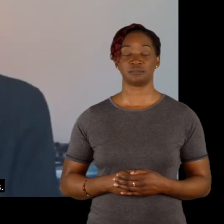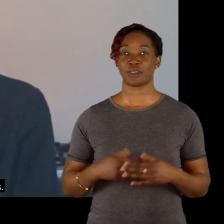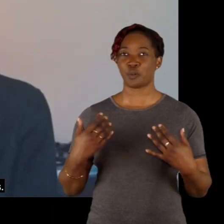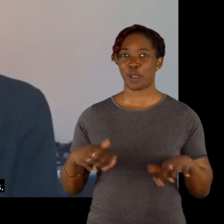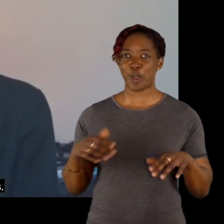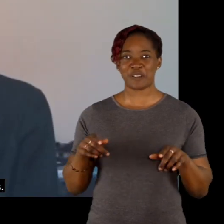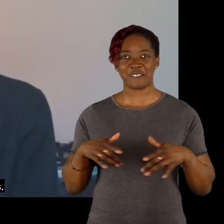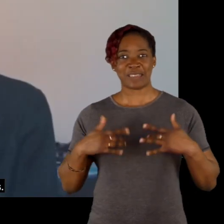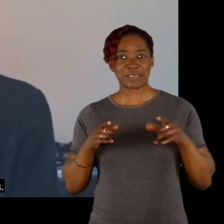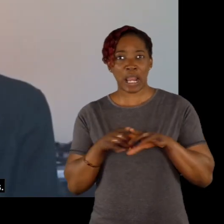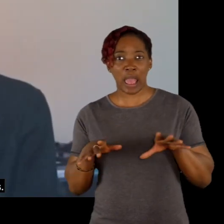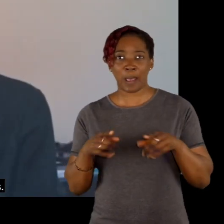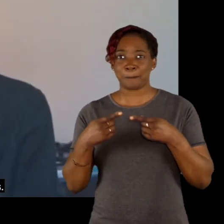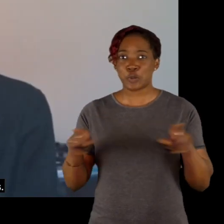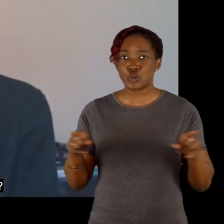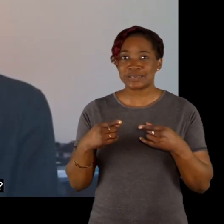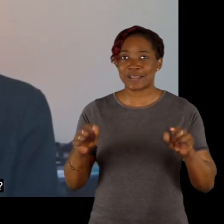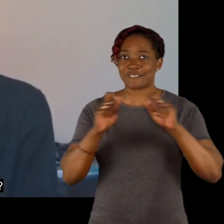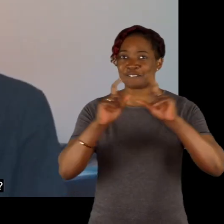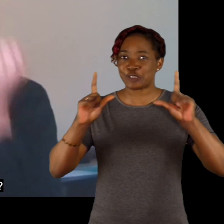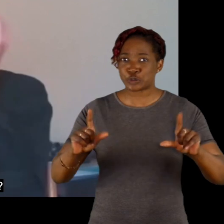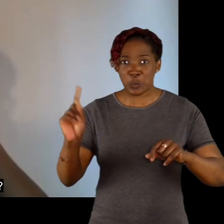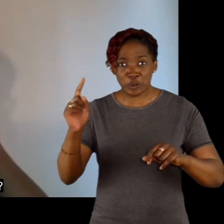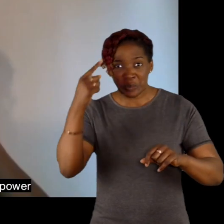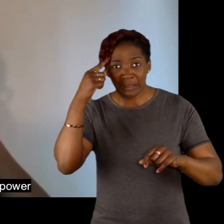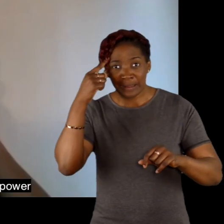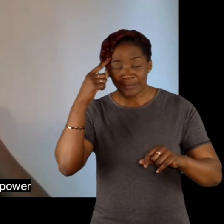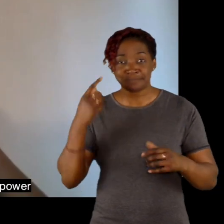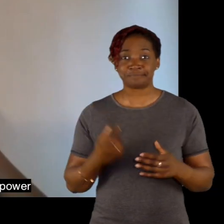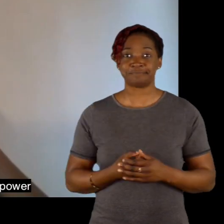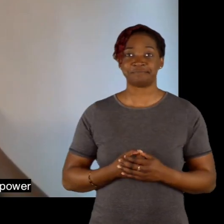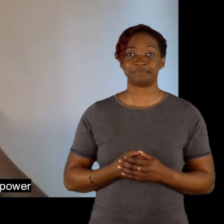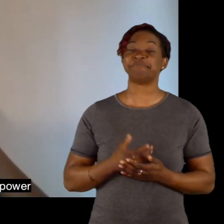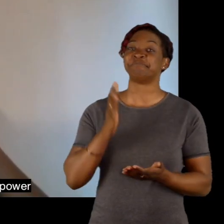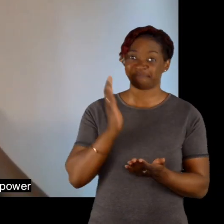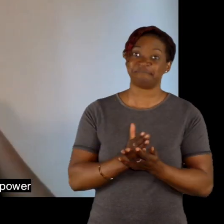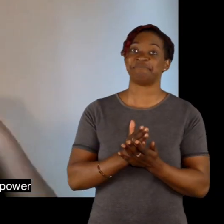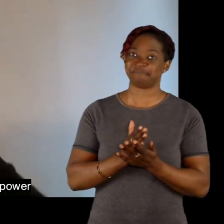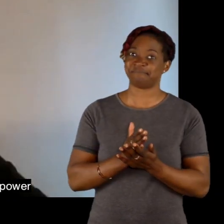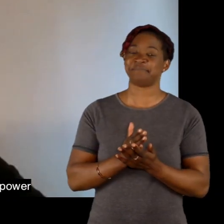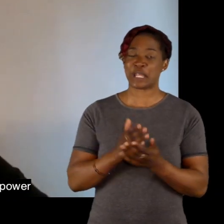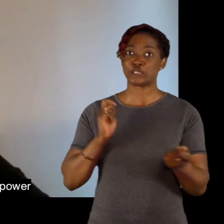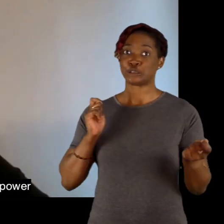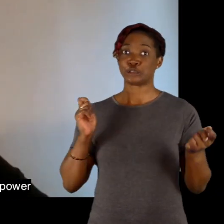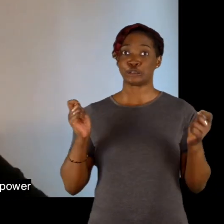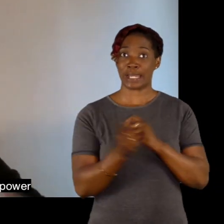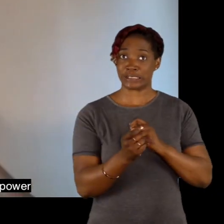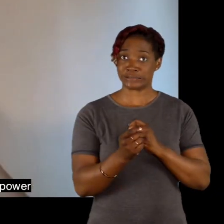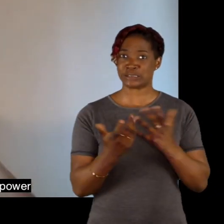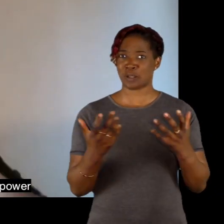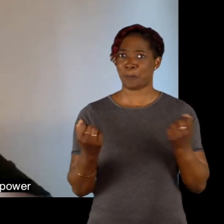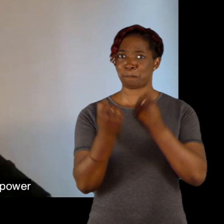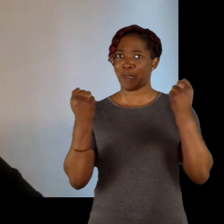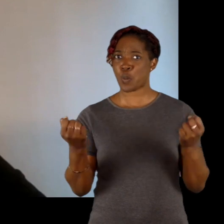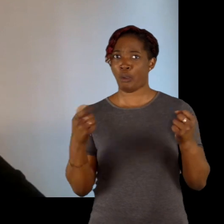Almost feels a bit like a music video in some ways. What do you think, Duncan? It definitely changes the kind